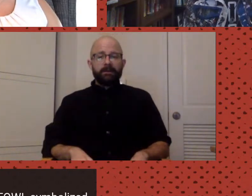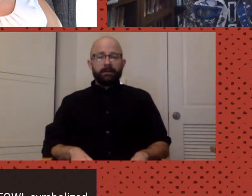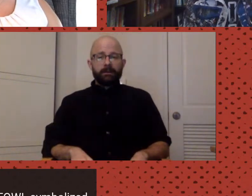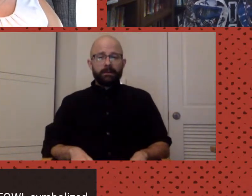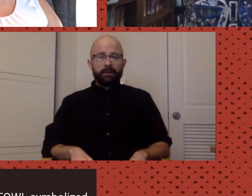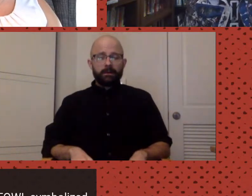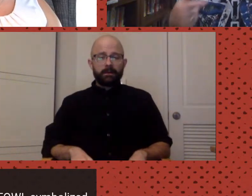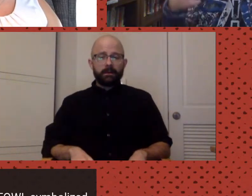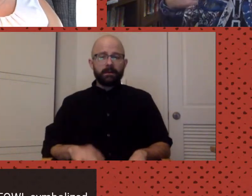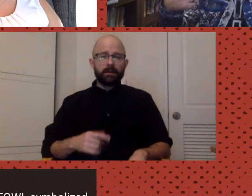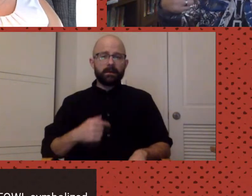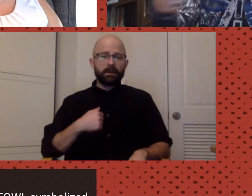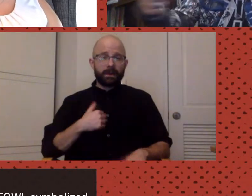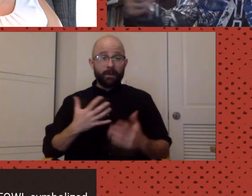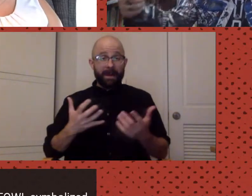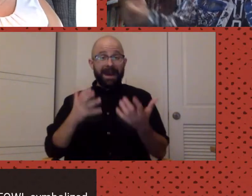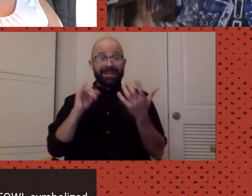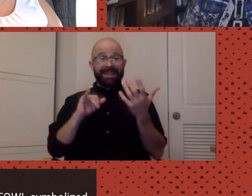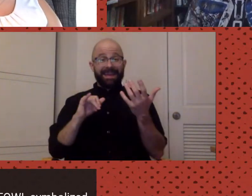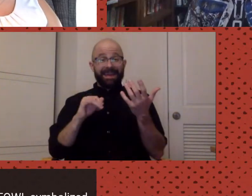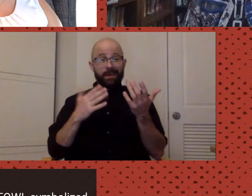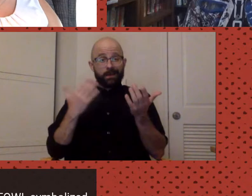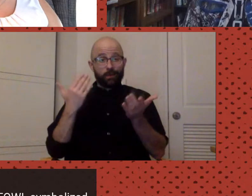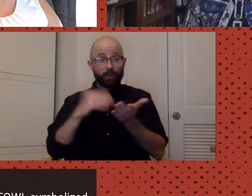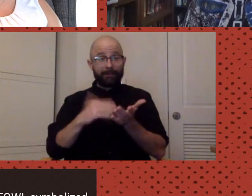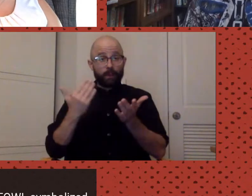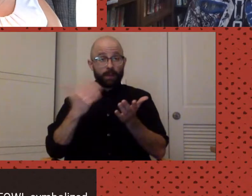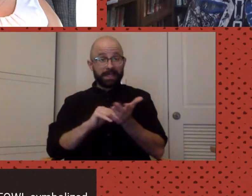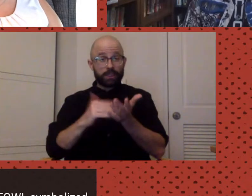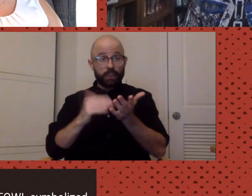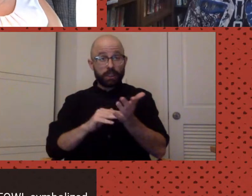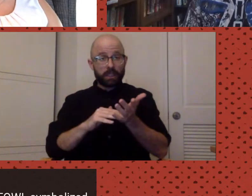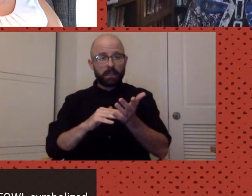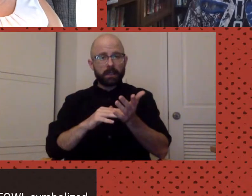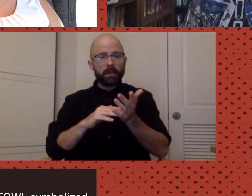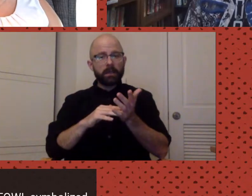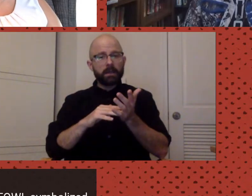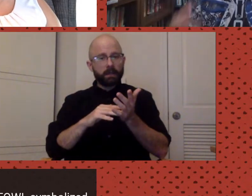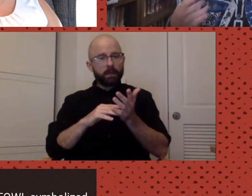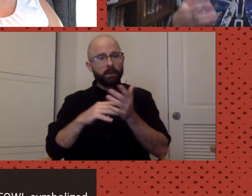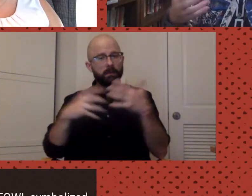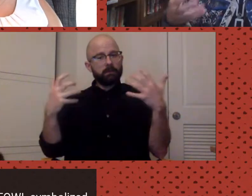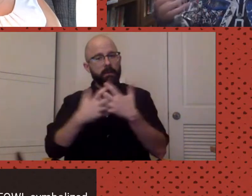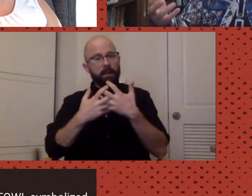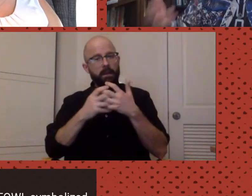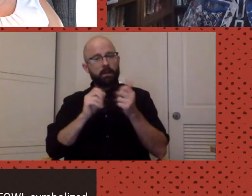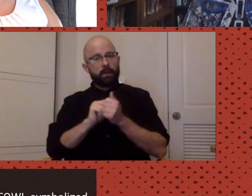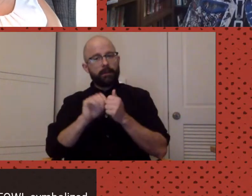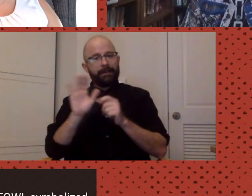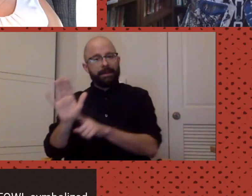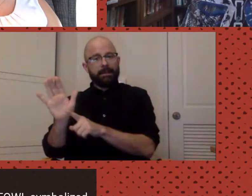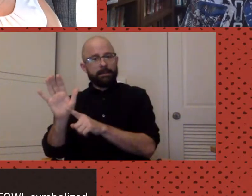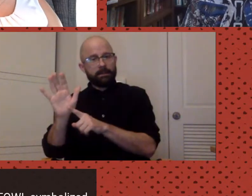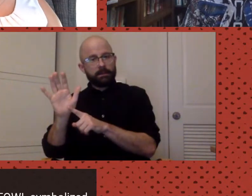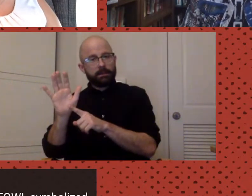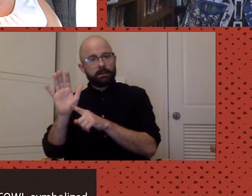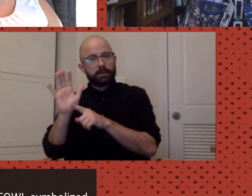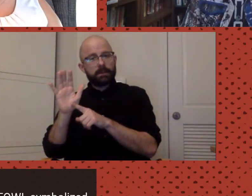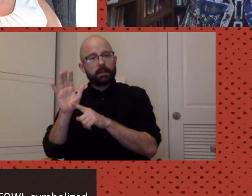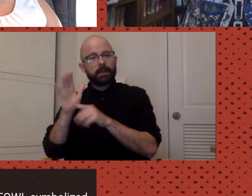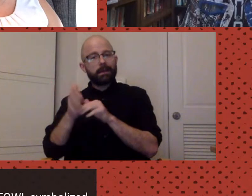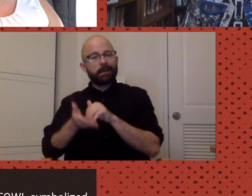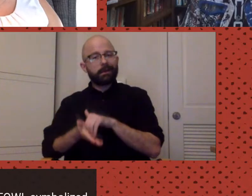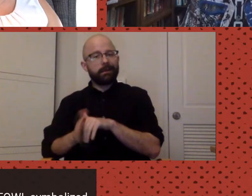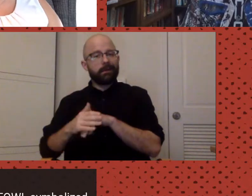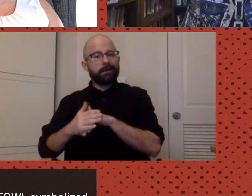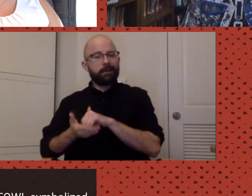so I wanted that repetition to sort of match with his slowly growing addiction,